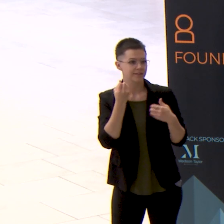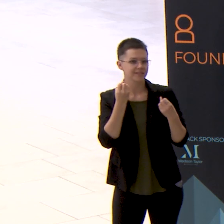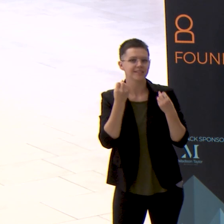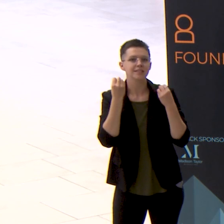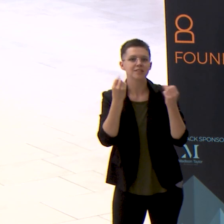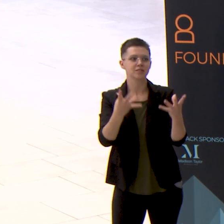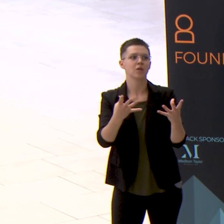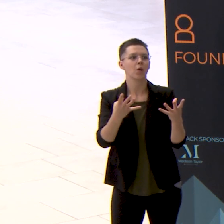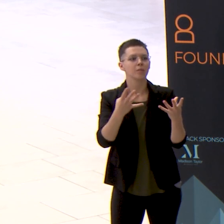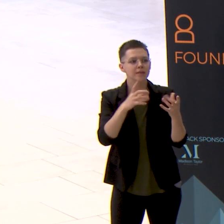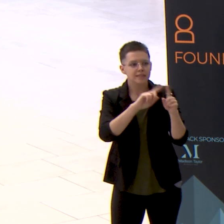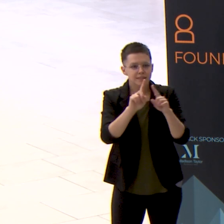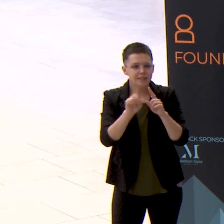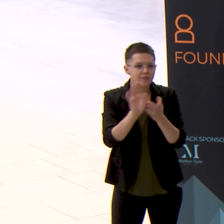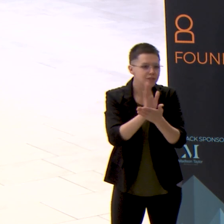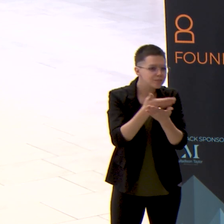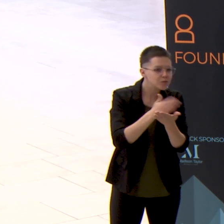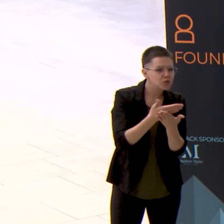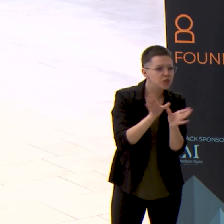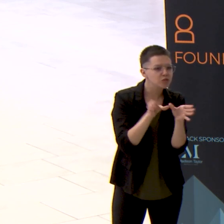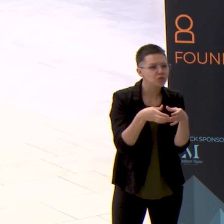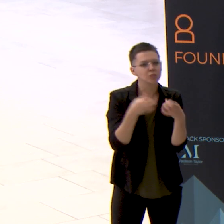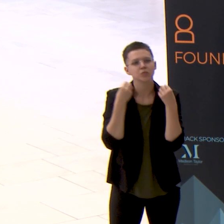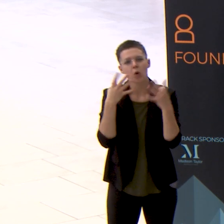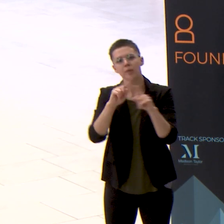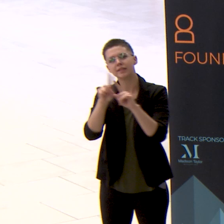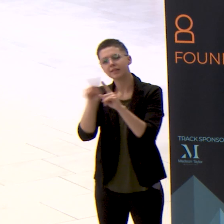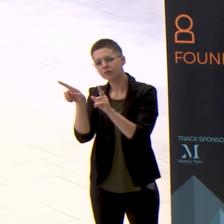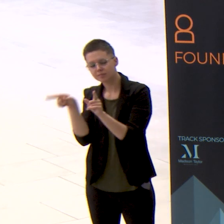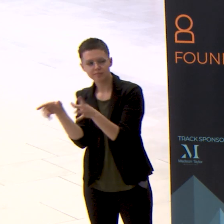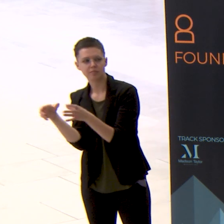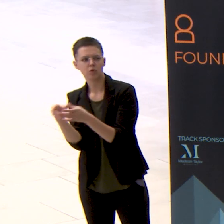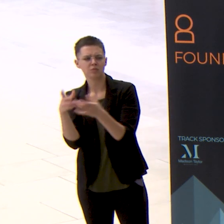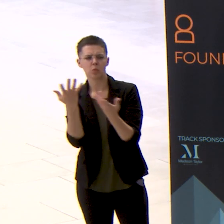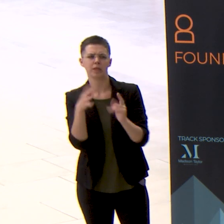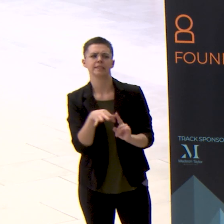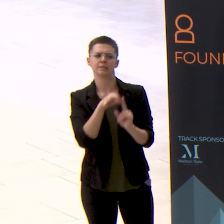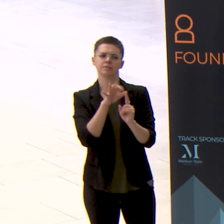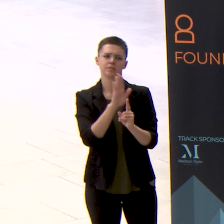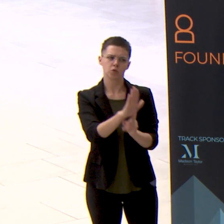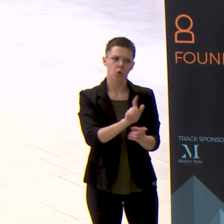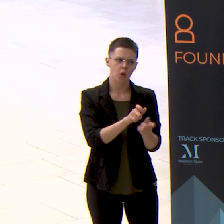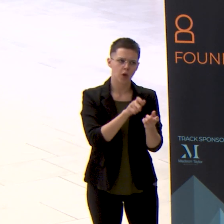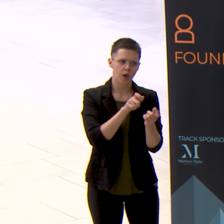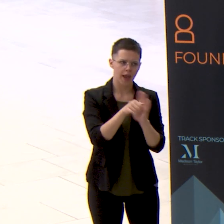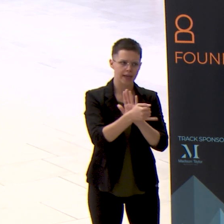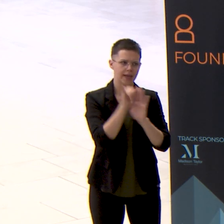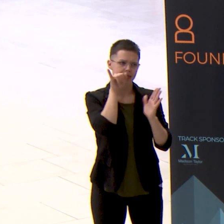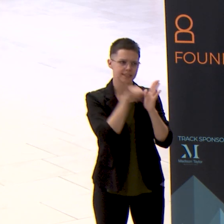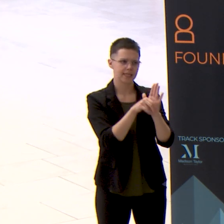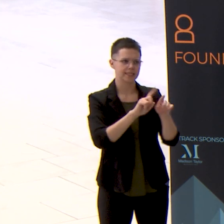there, and there's a gazillion cooking groups out there. Like, what's so specific to your identity that differentiates your brands from all the other ones on the